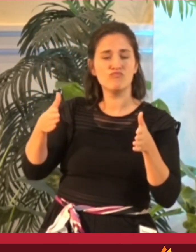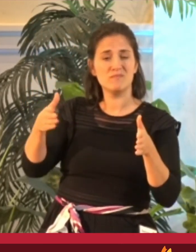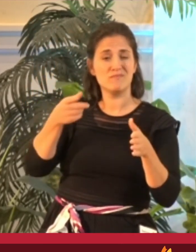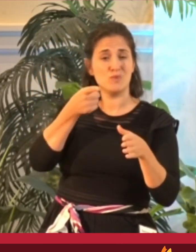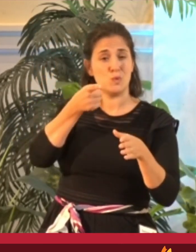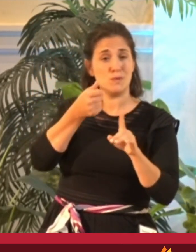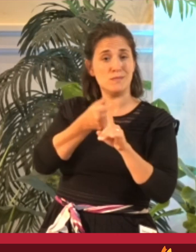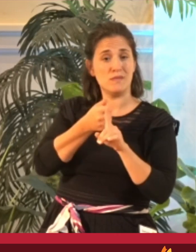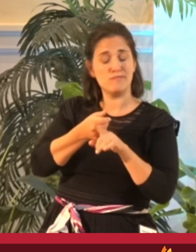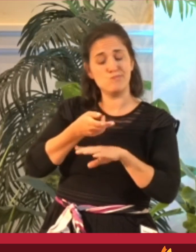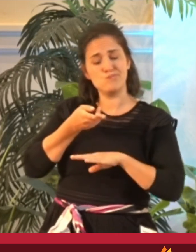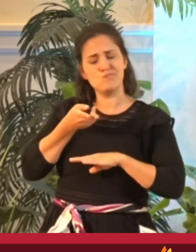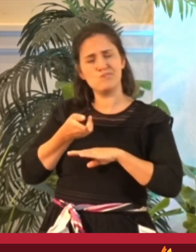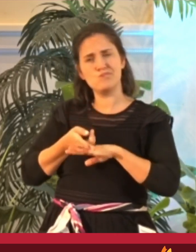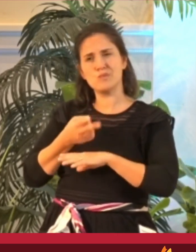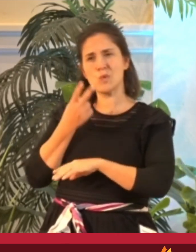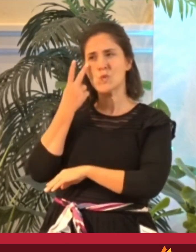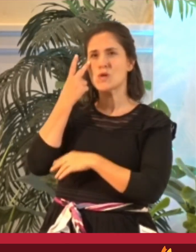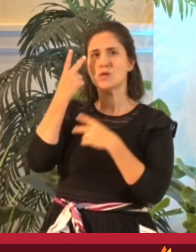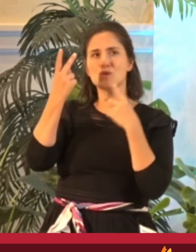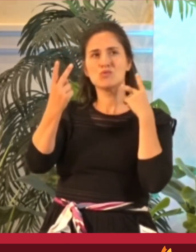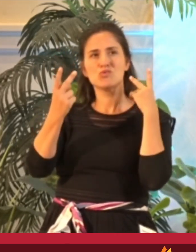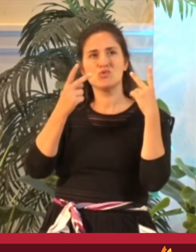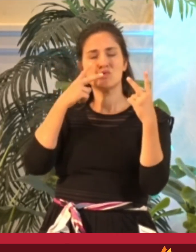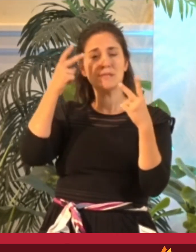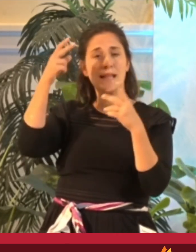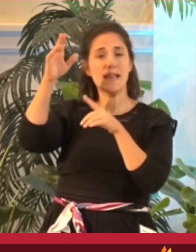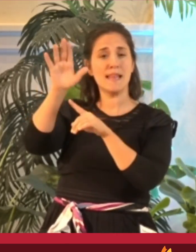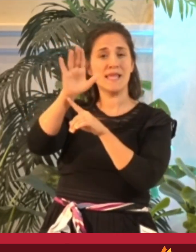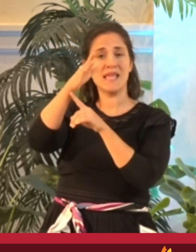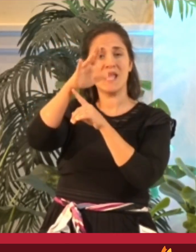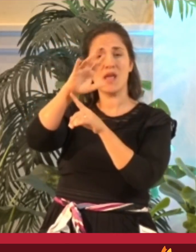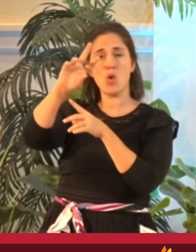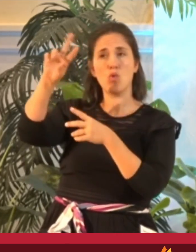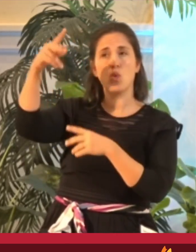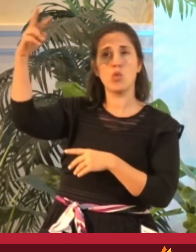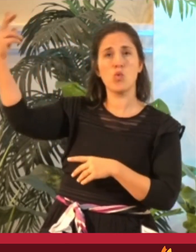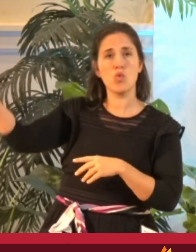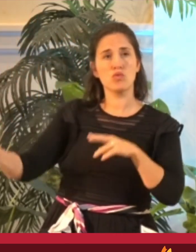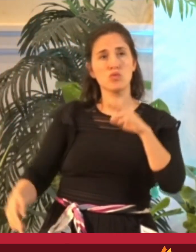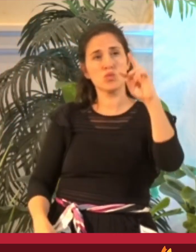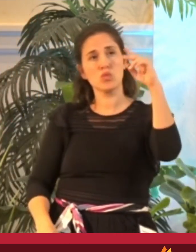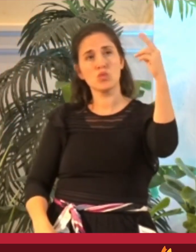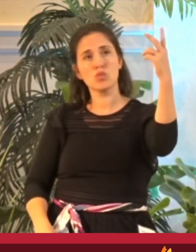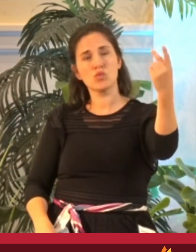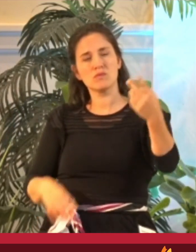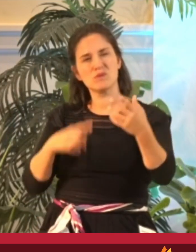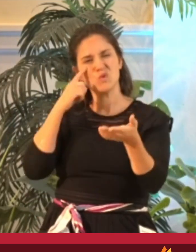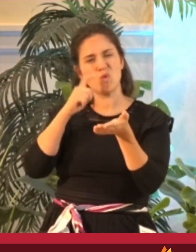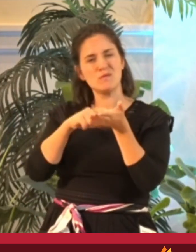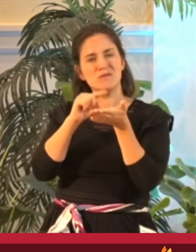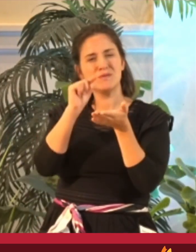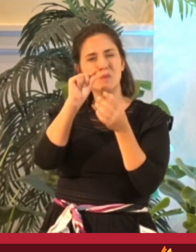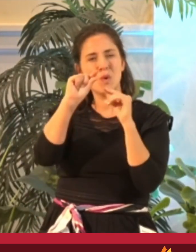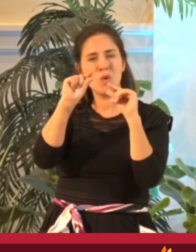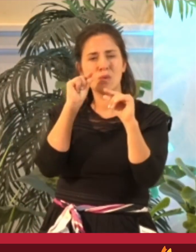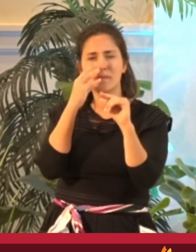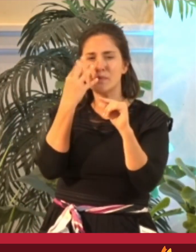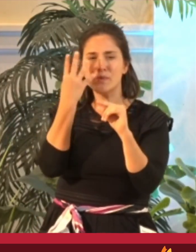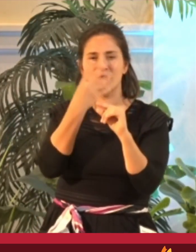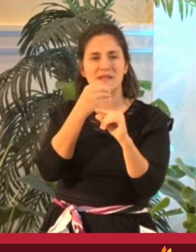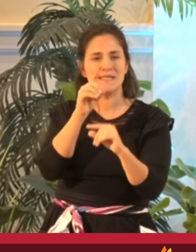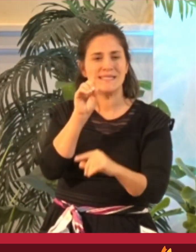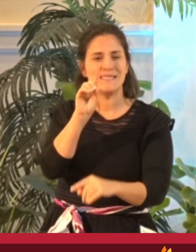noticing the small and the beautiful details that are often overlooked.